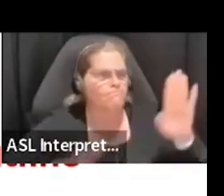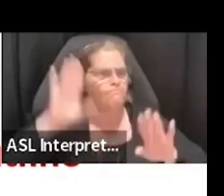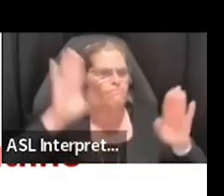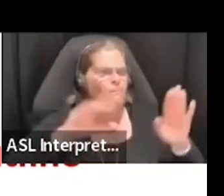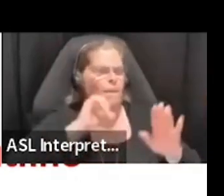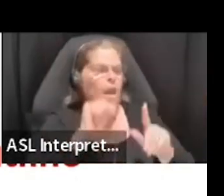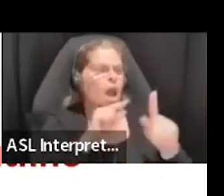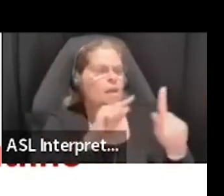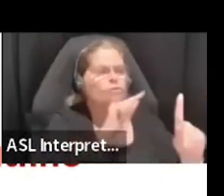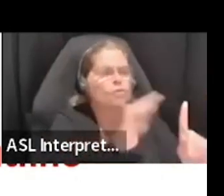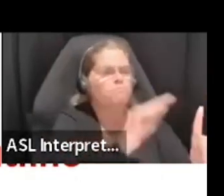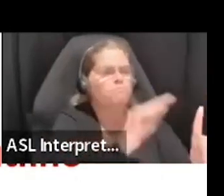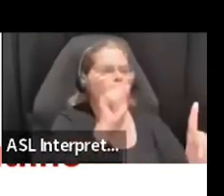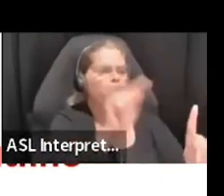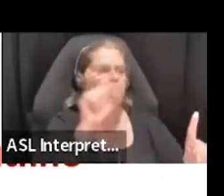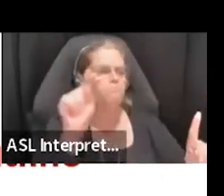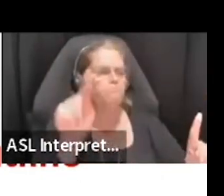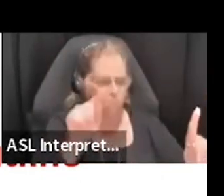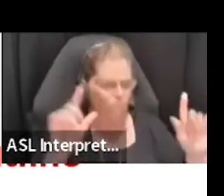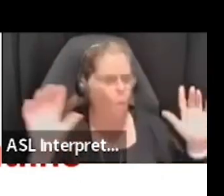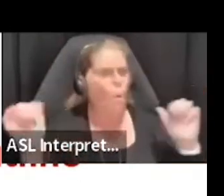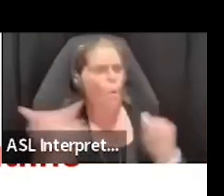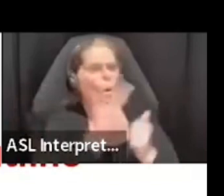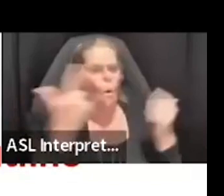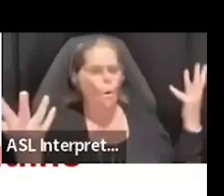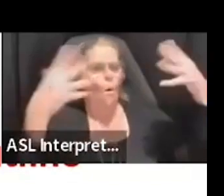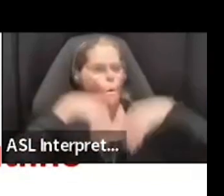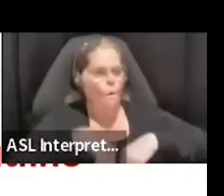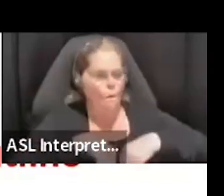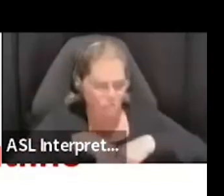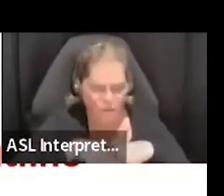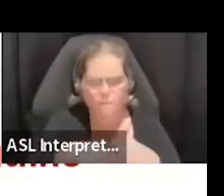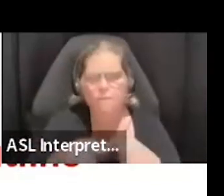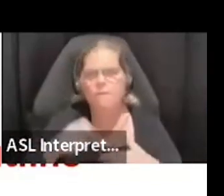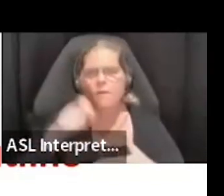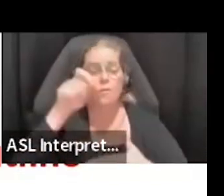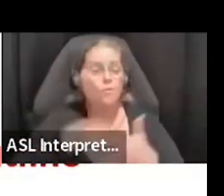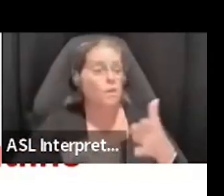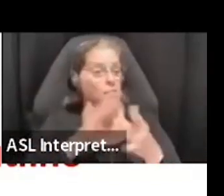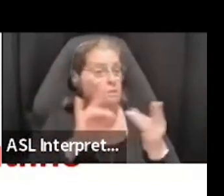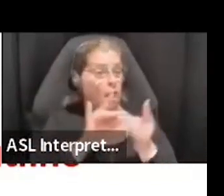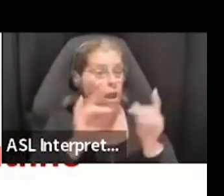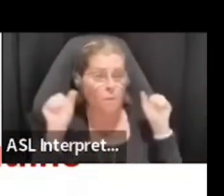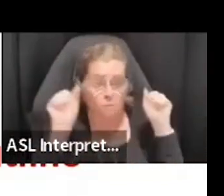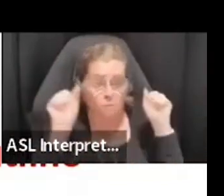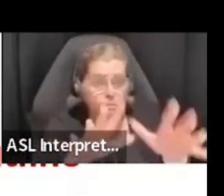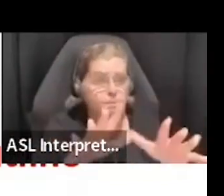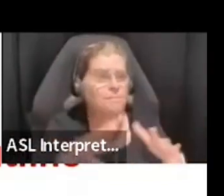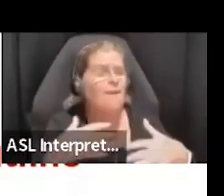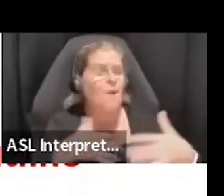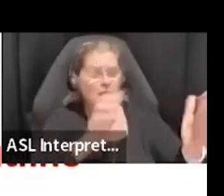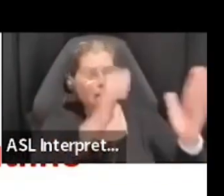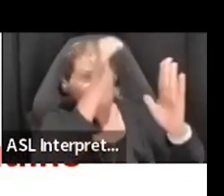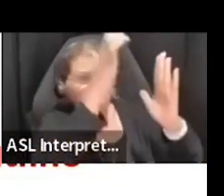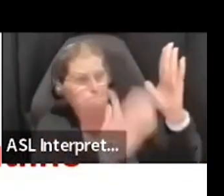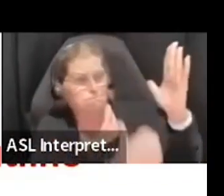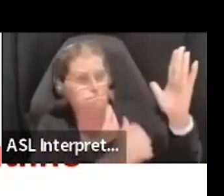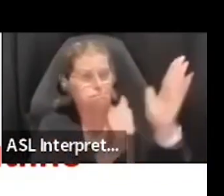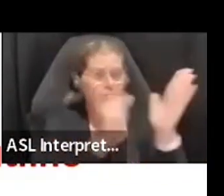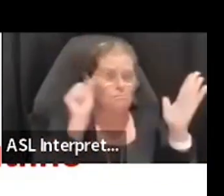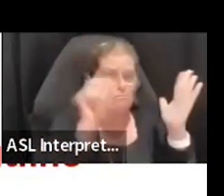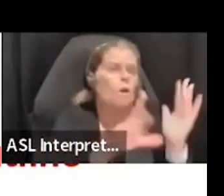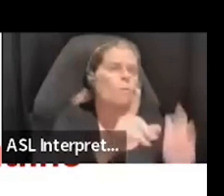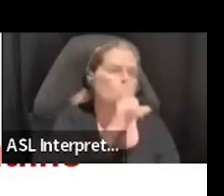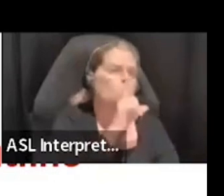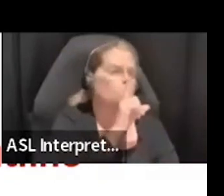the pre-readings going out, you're invited to send in that written comments. You know, we're not looking for essays. It doesn't have to be, this